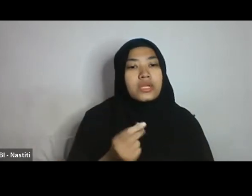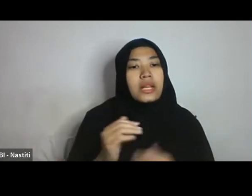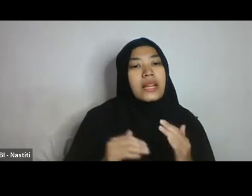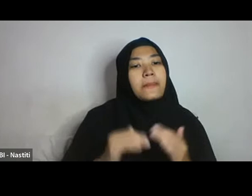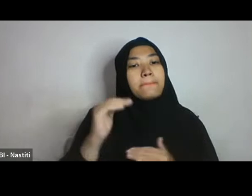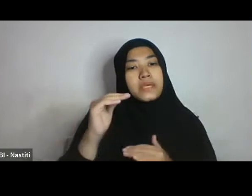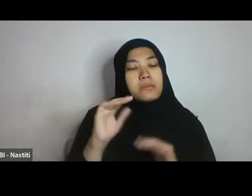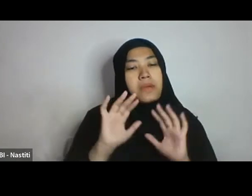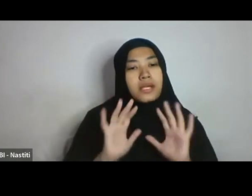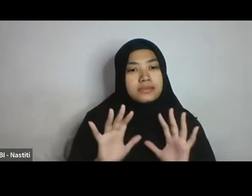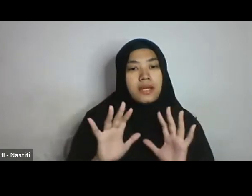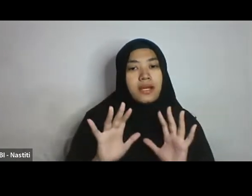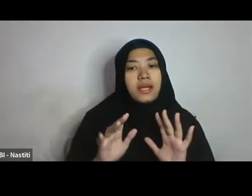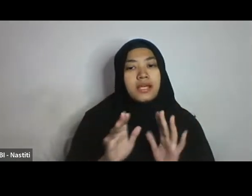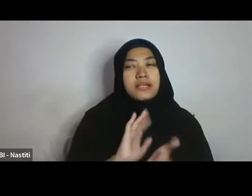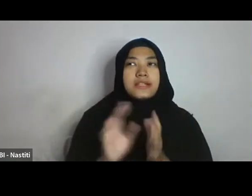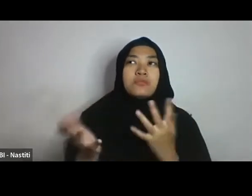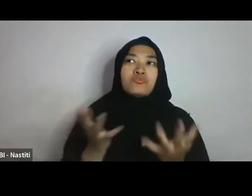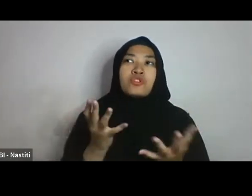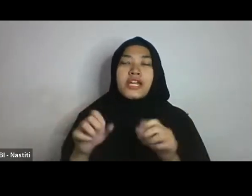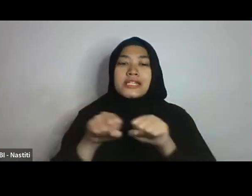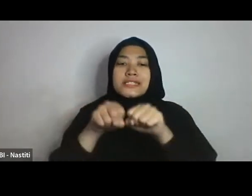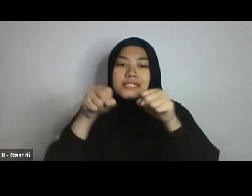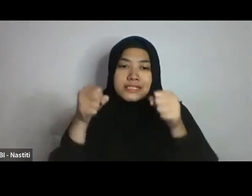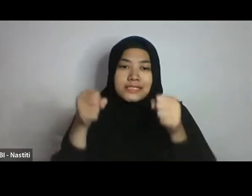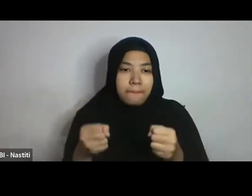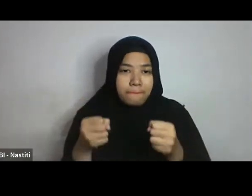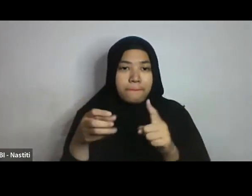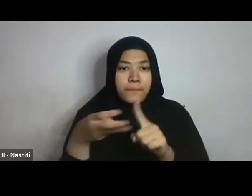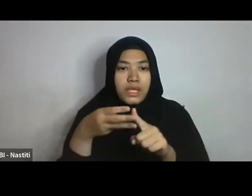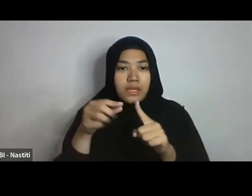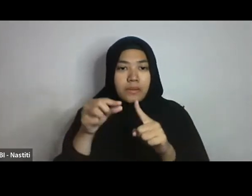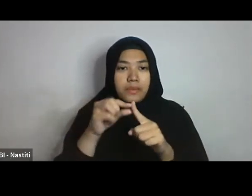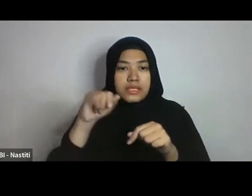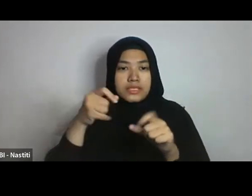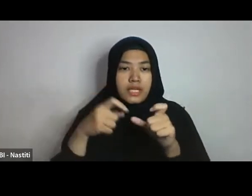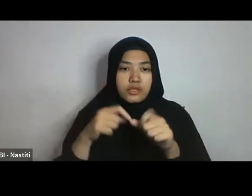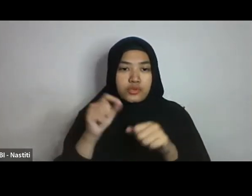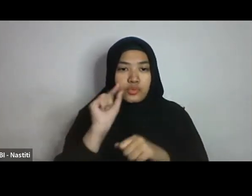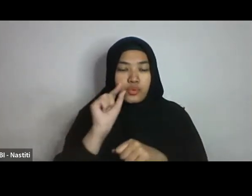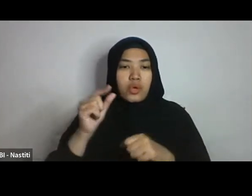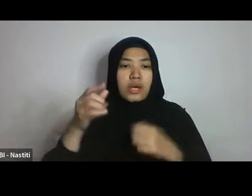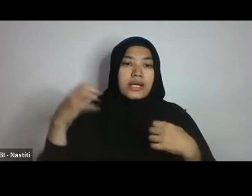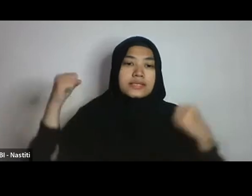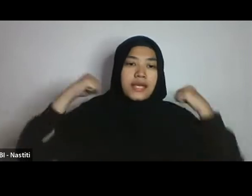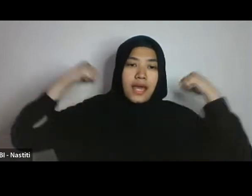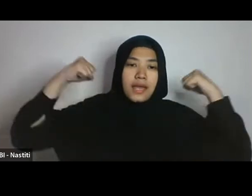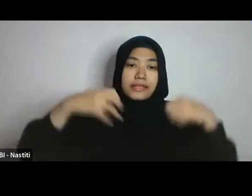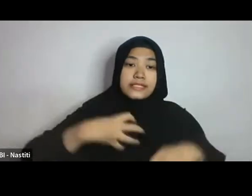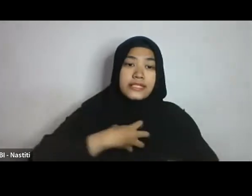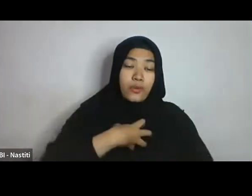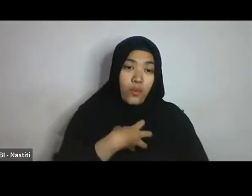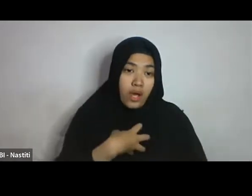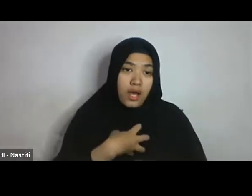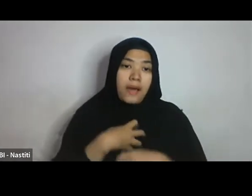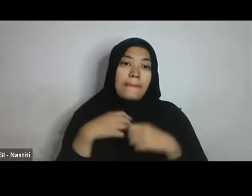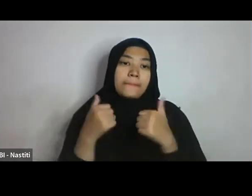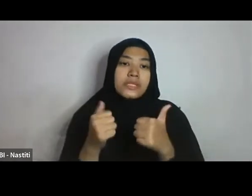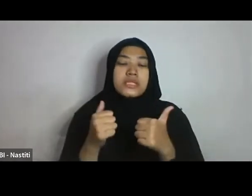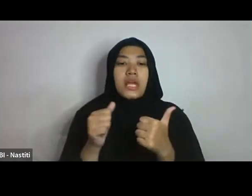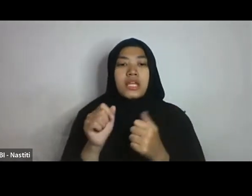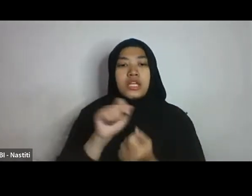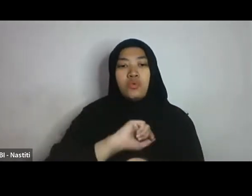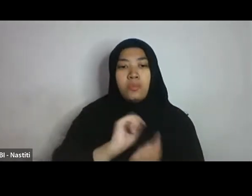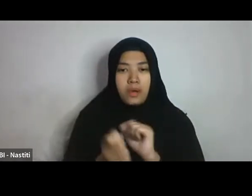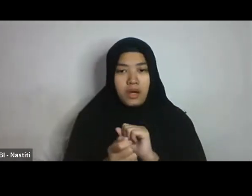groups and there have been lots of meetings and nothing officially has yet happened. I hope it will. Because one thing that happened